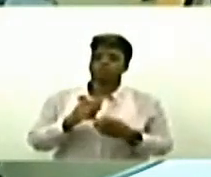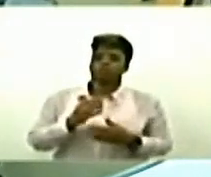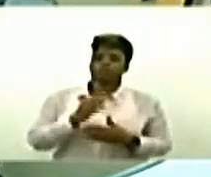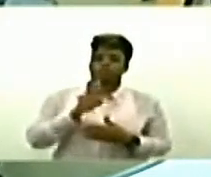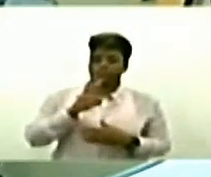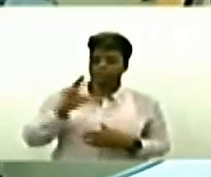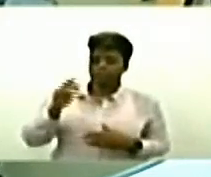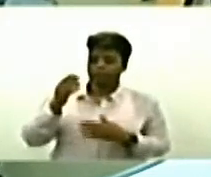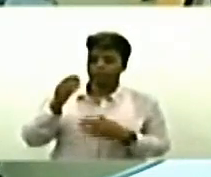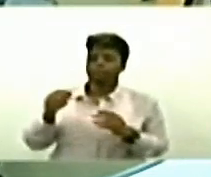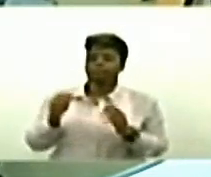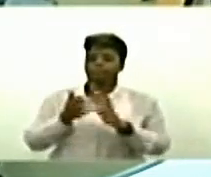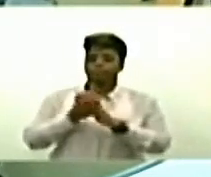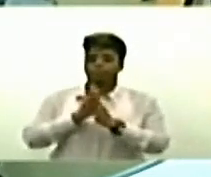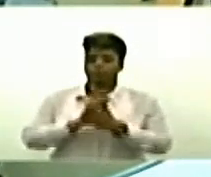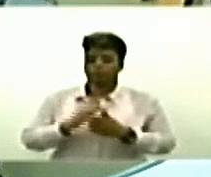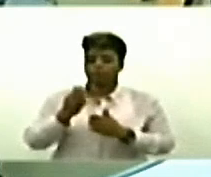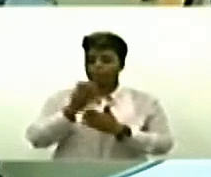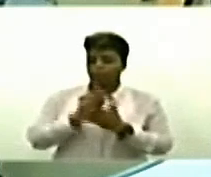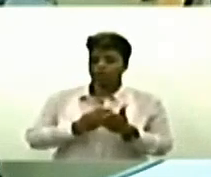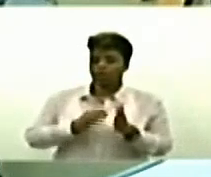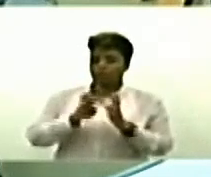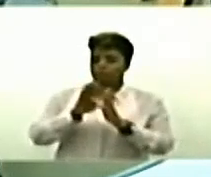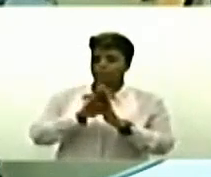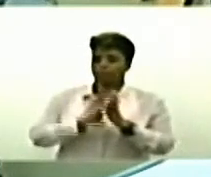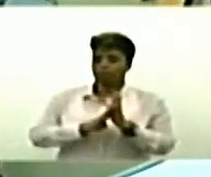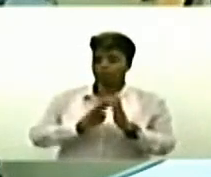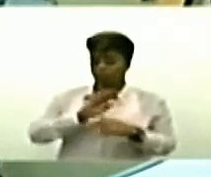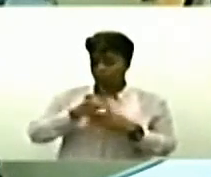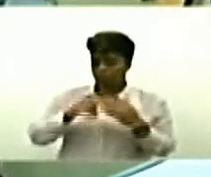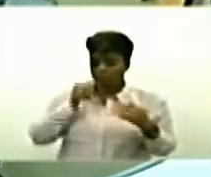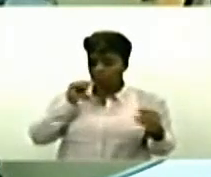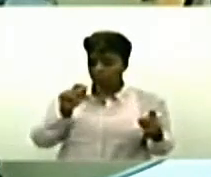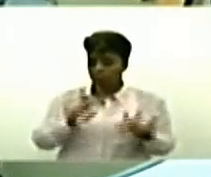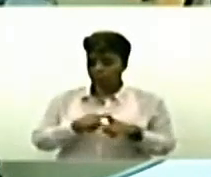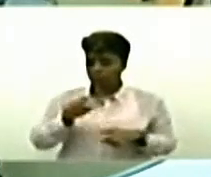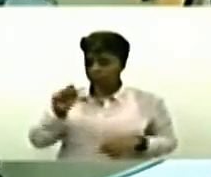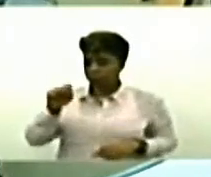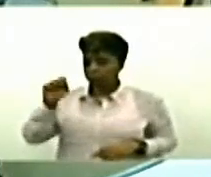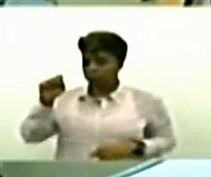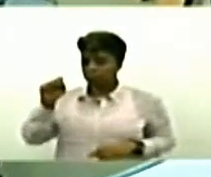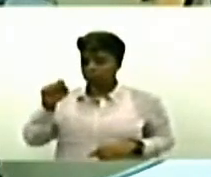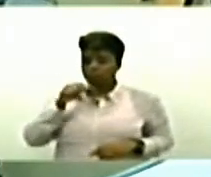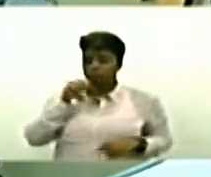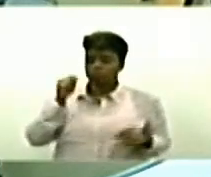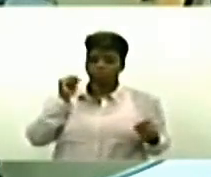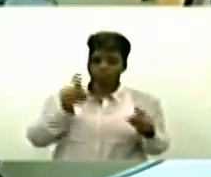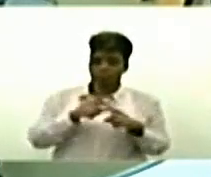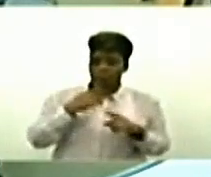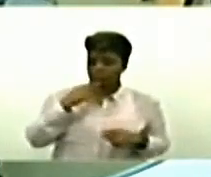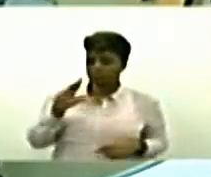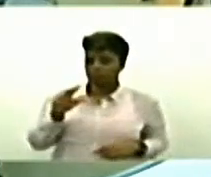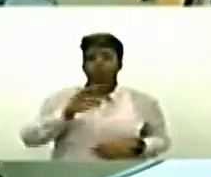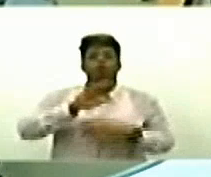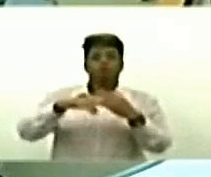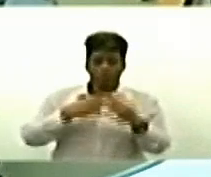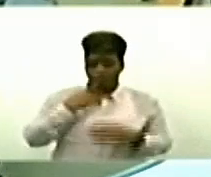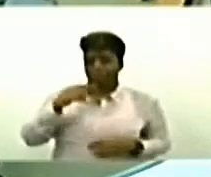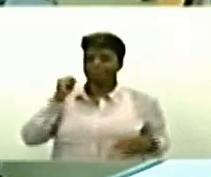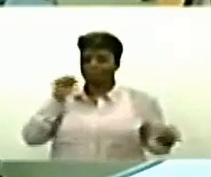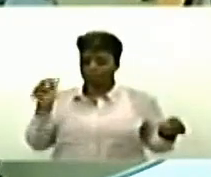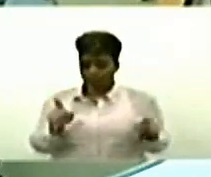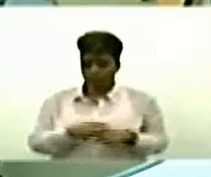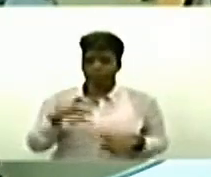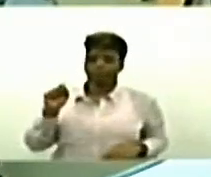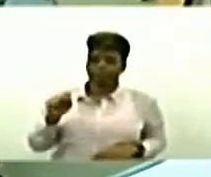bill. Those who have that opinion say aye. To the contrary view say nay. I think the ayes have it. The ayes have it. Clause